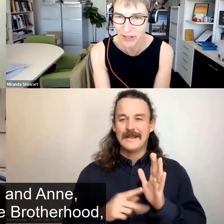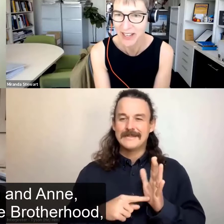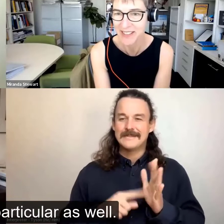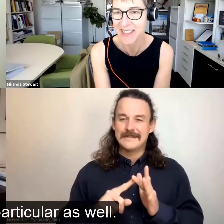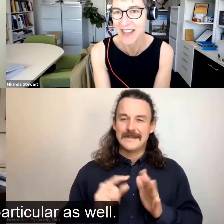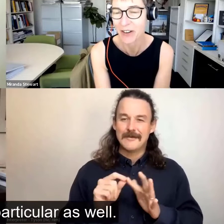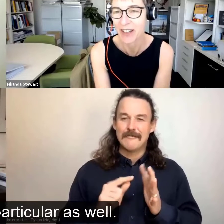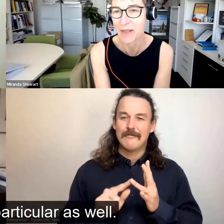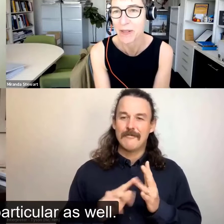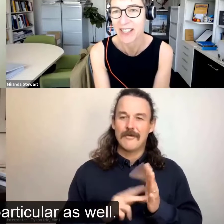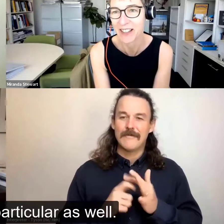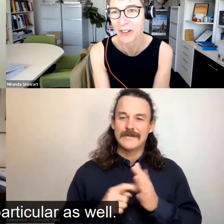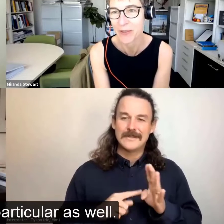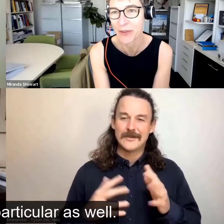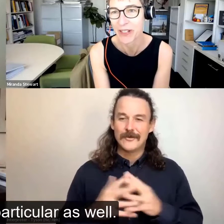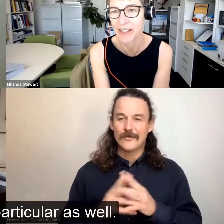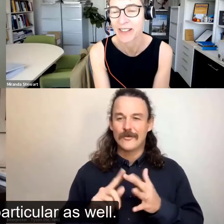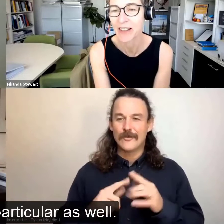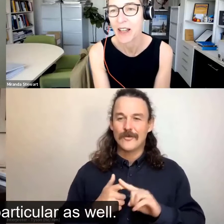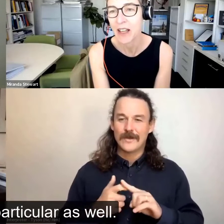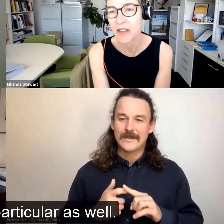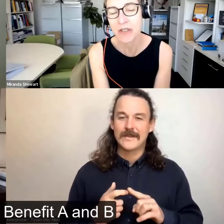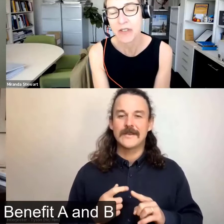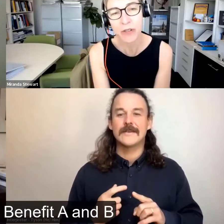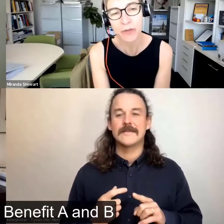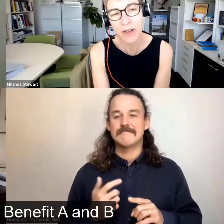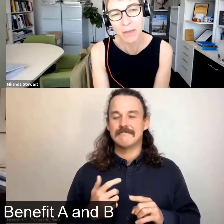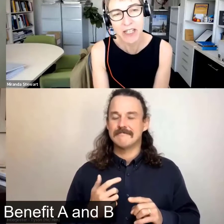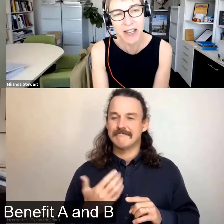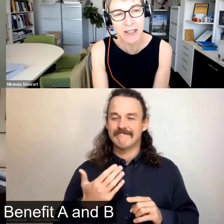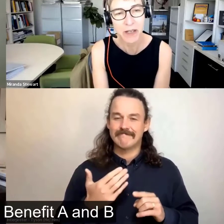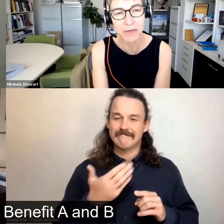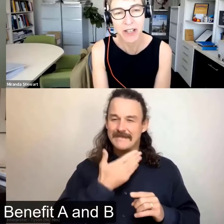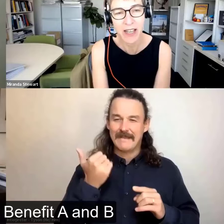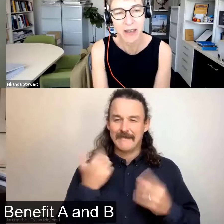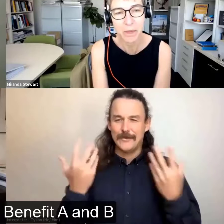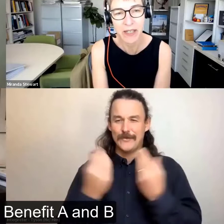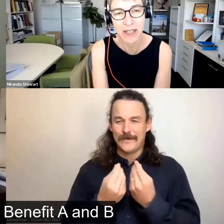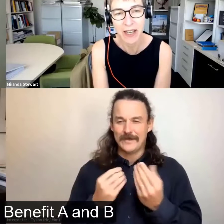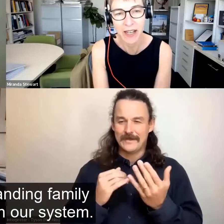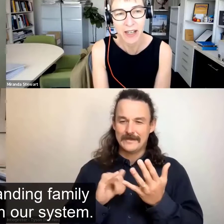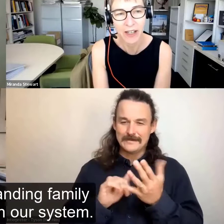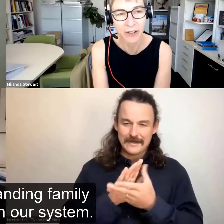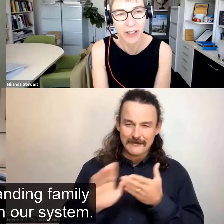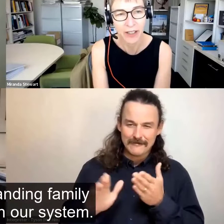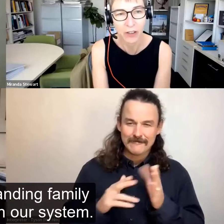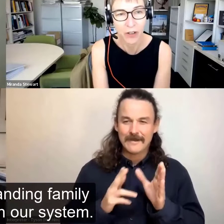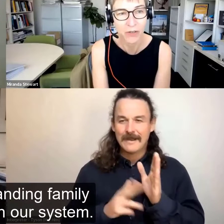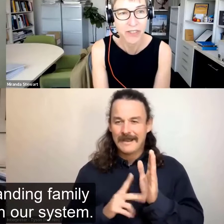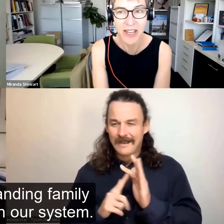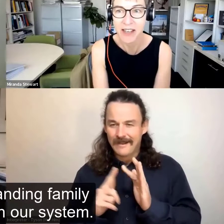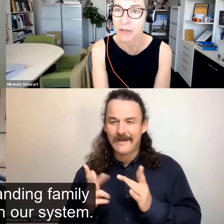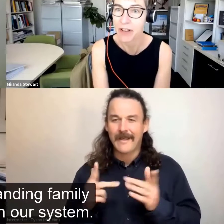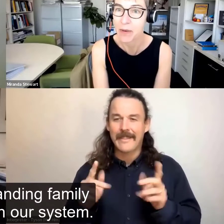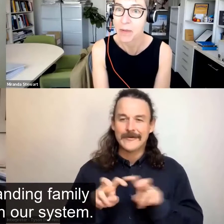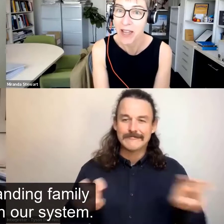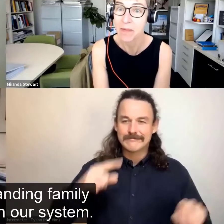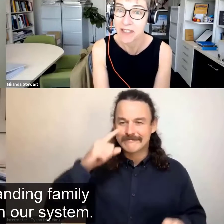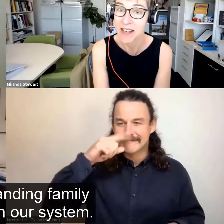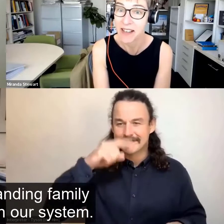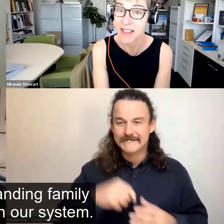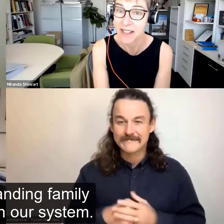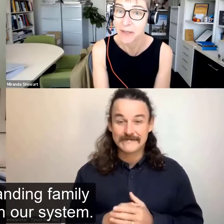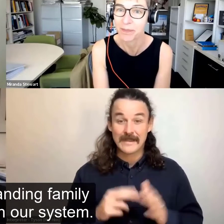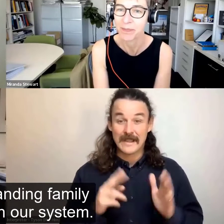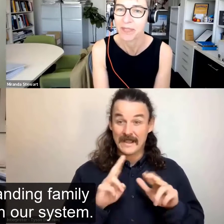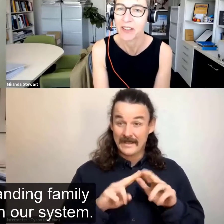by the Brotherhood and Sarah in particular as well. So family tax benefit A and B are long-standing family